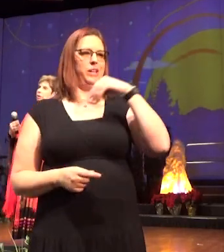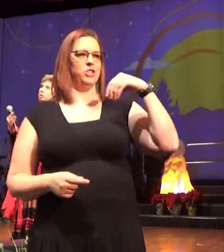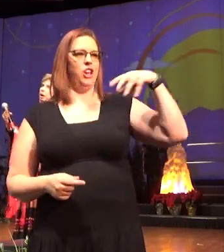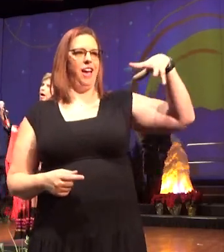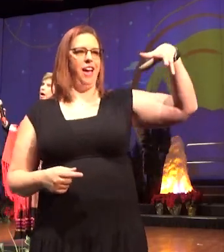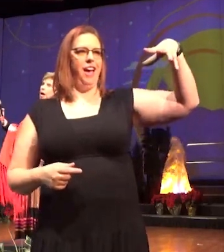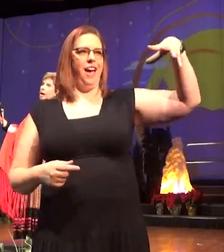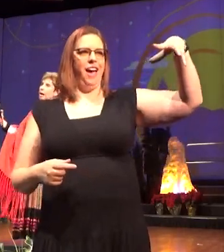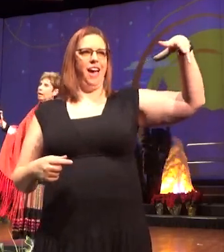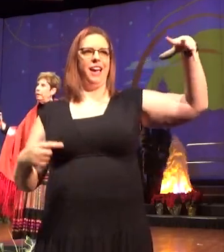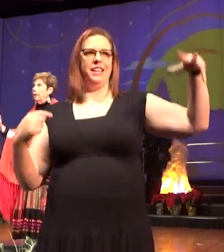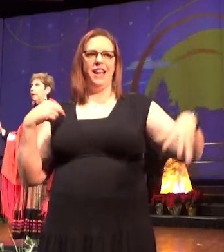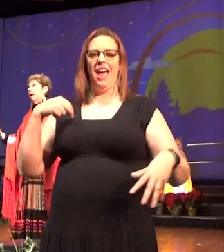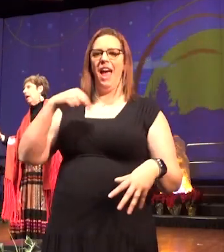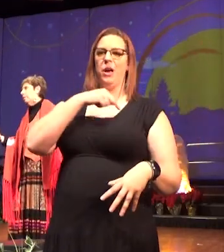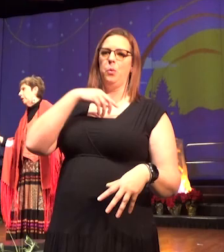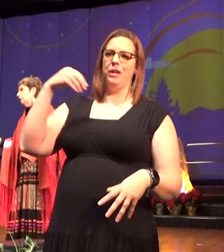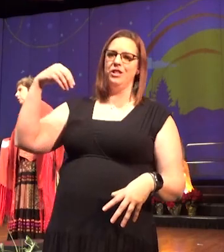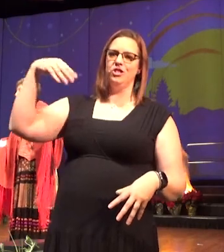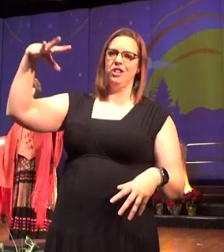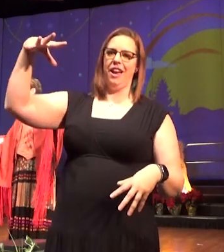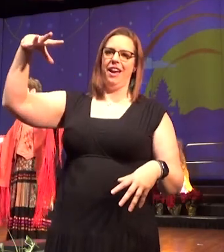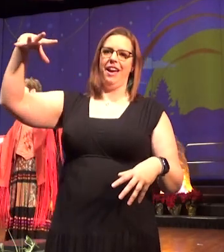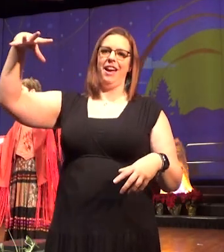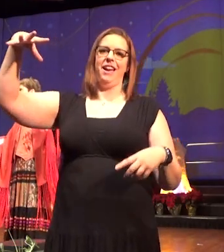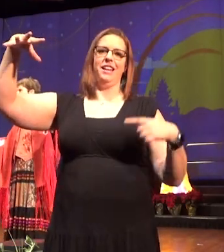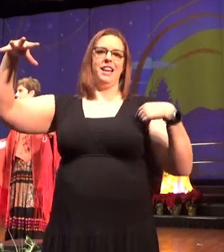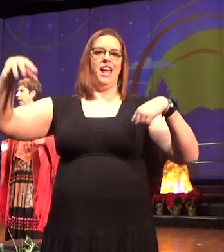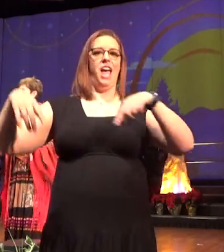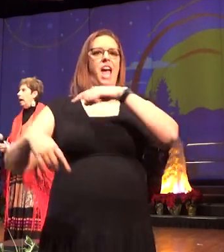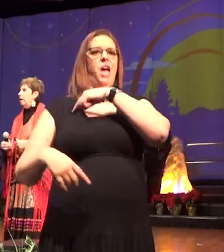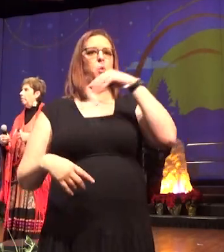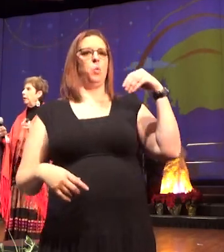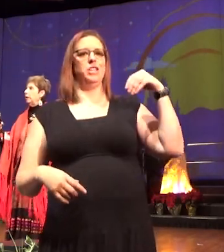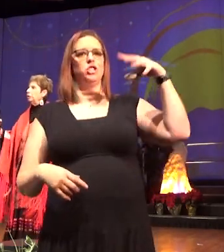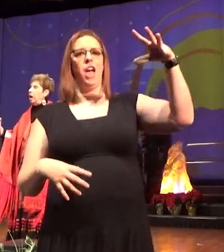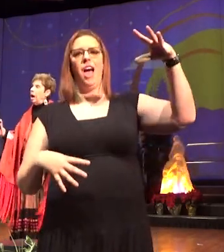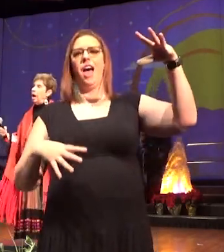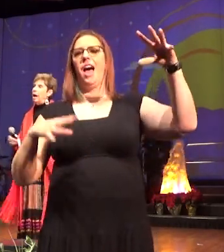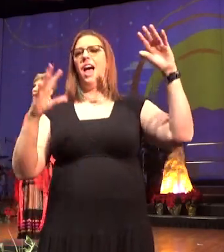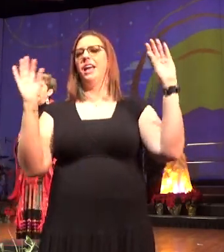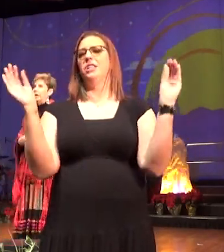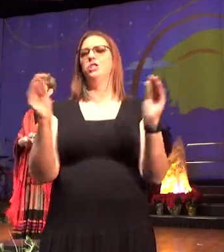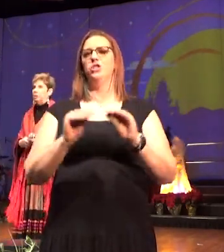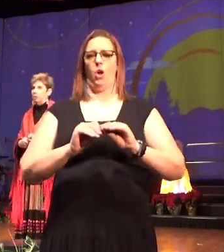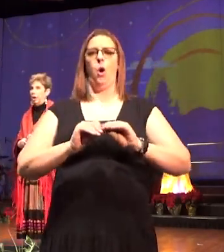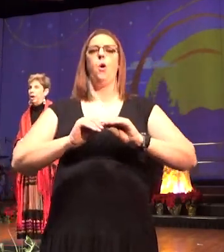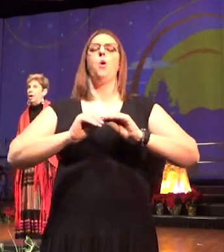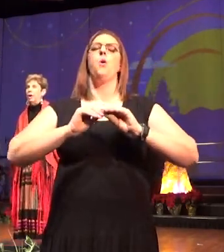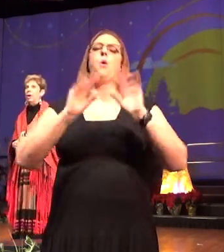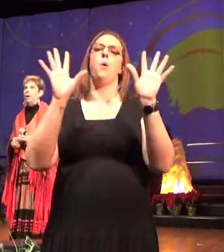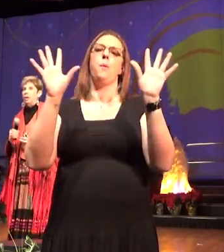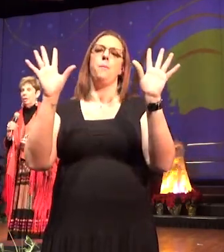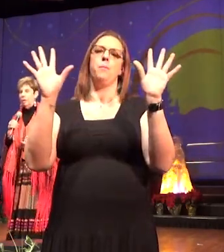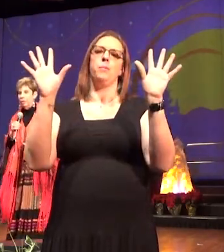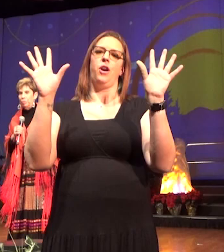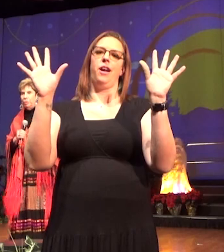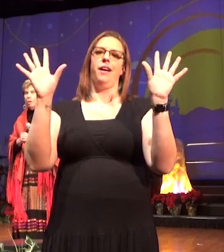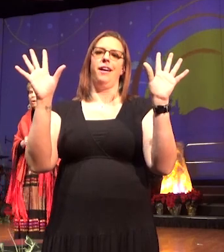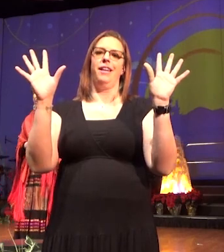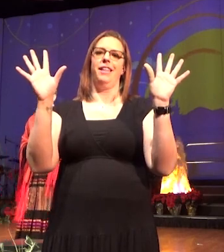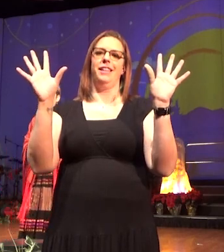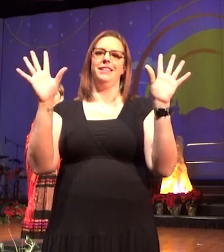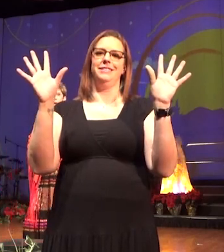bright. And we shine, and we shine, and we shine so